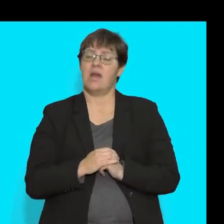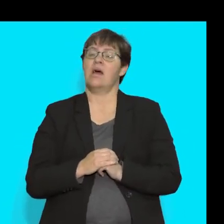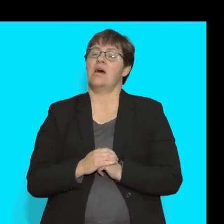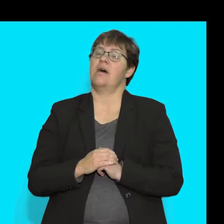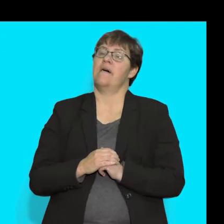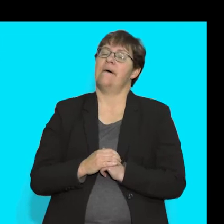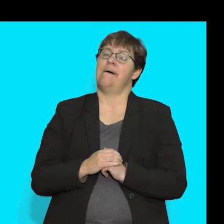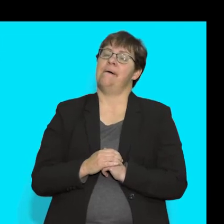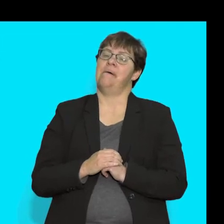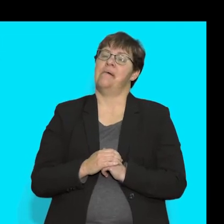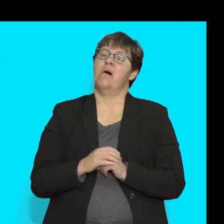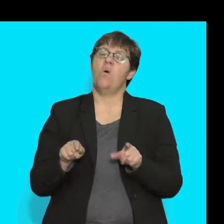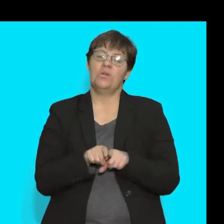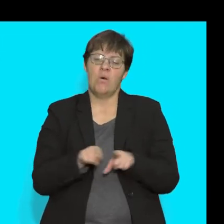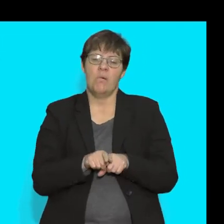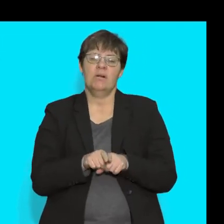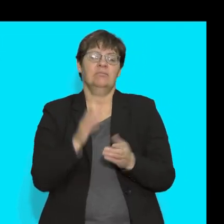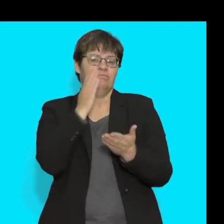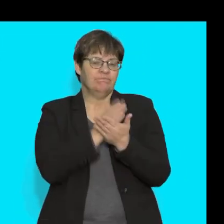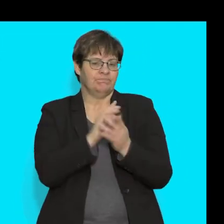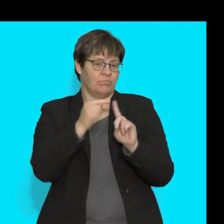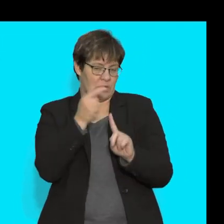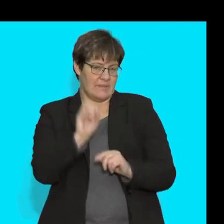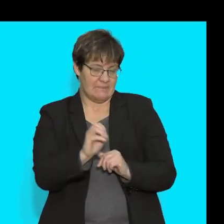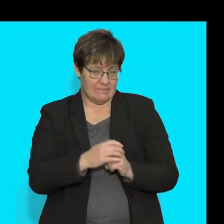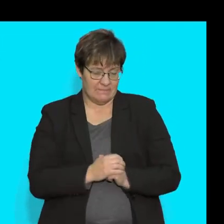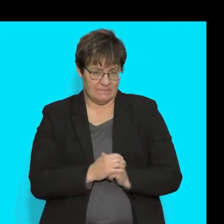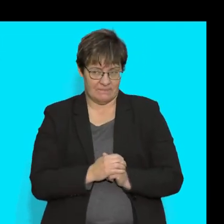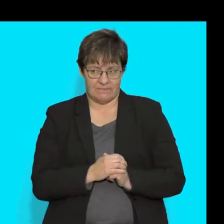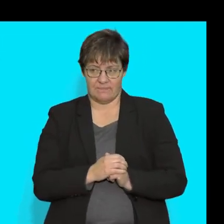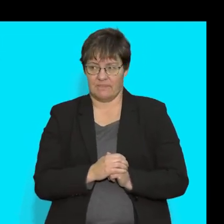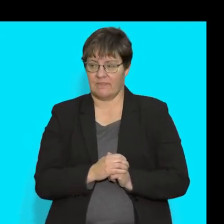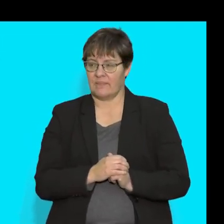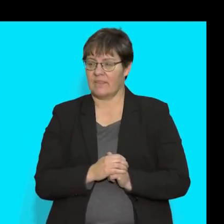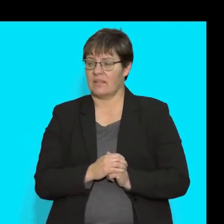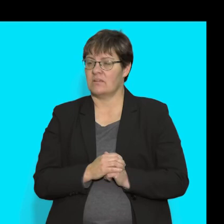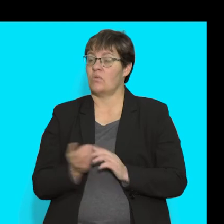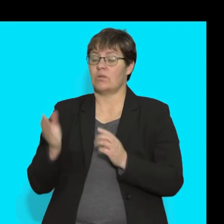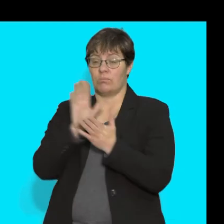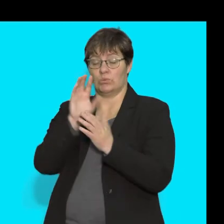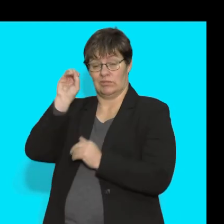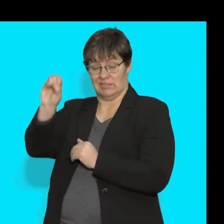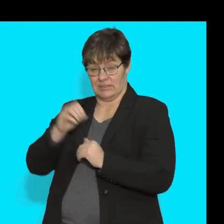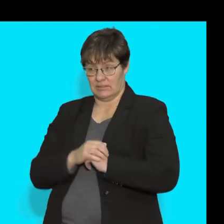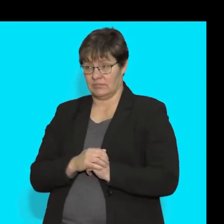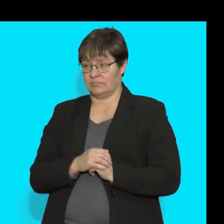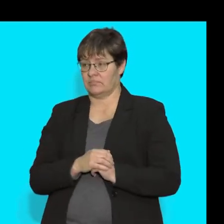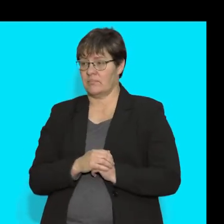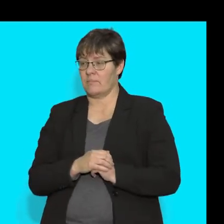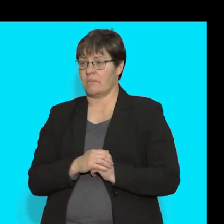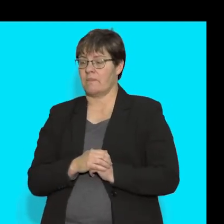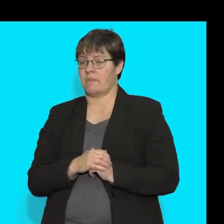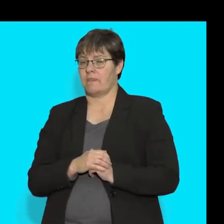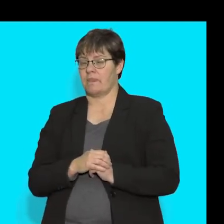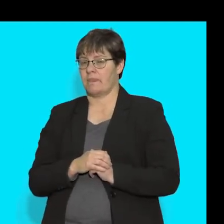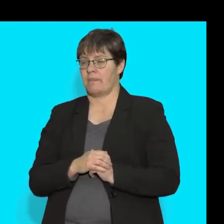they told me that there are midpoints here. So I just want to annotate this on this diagram.